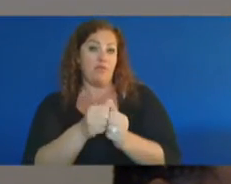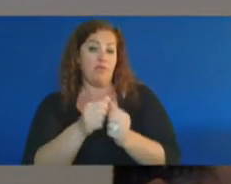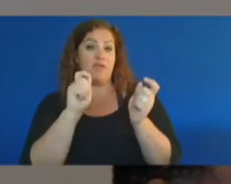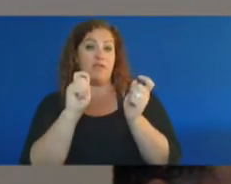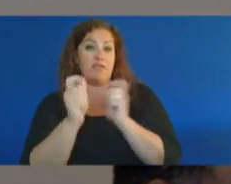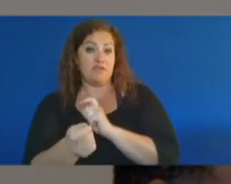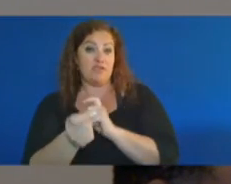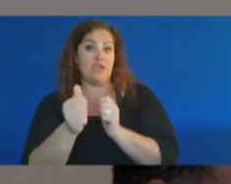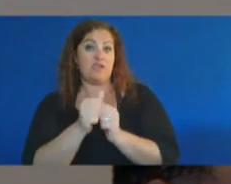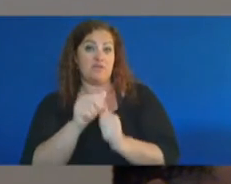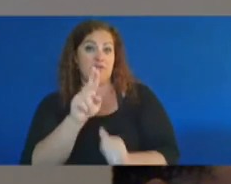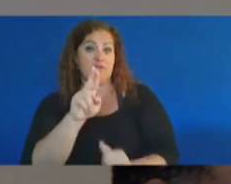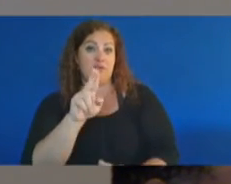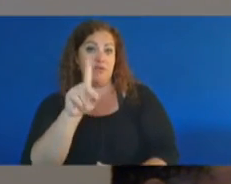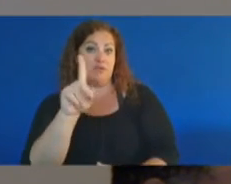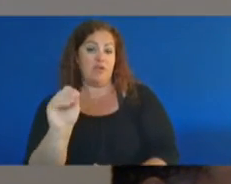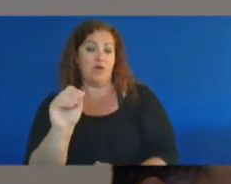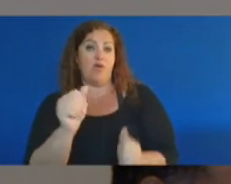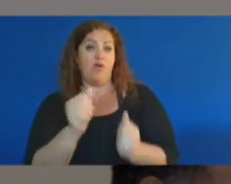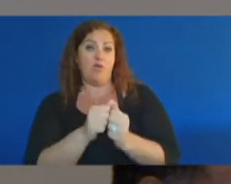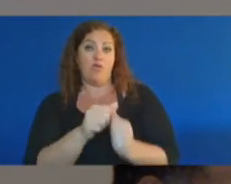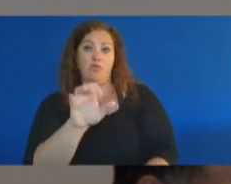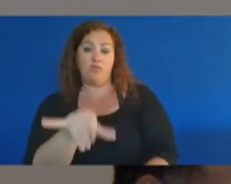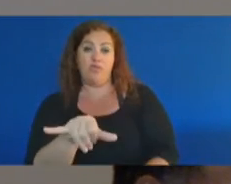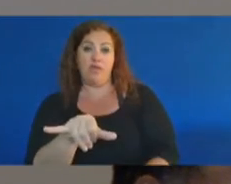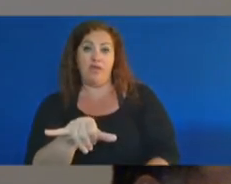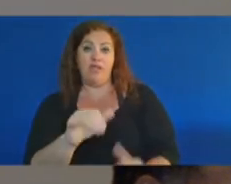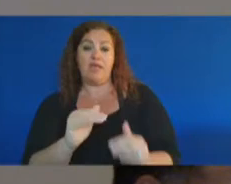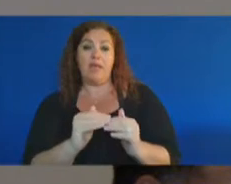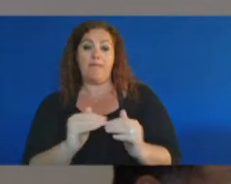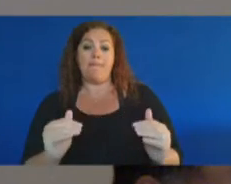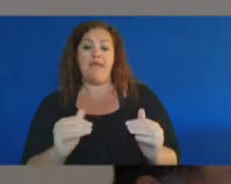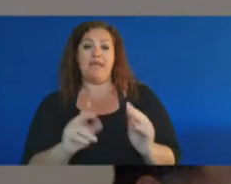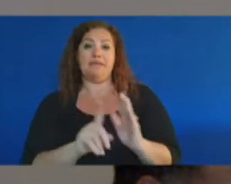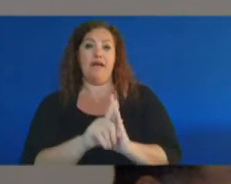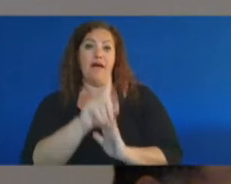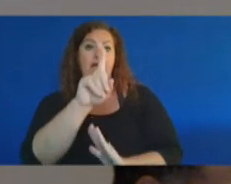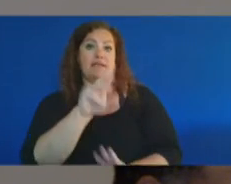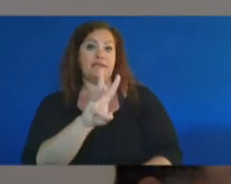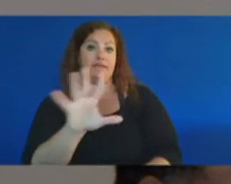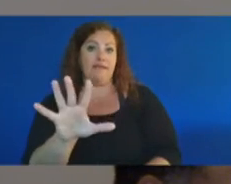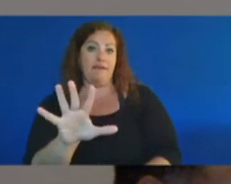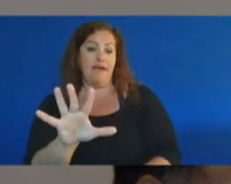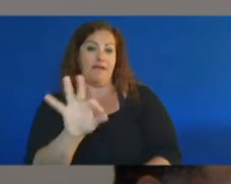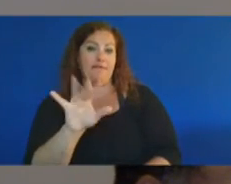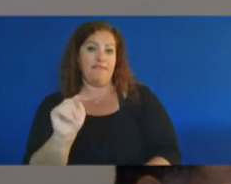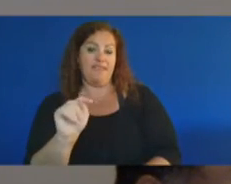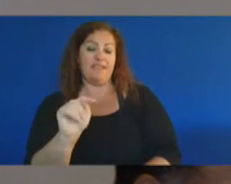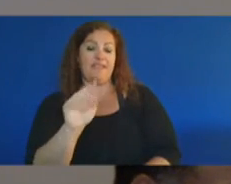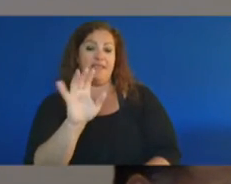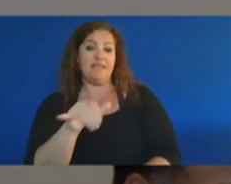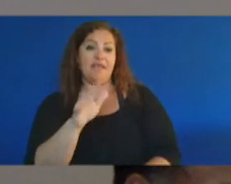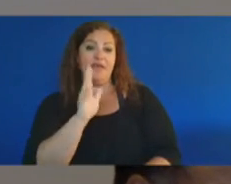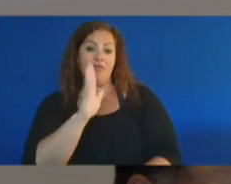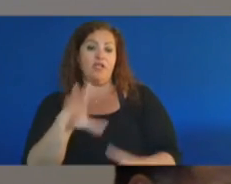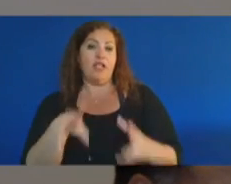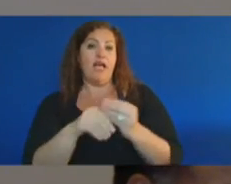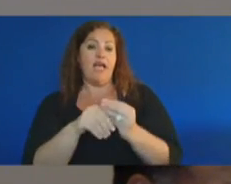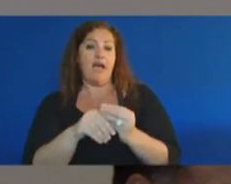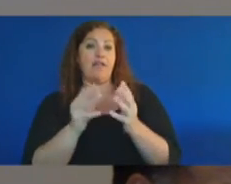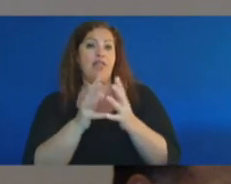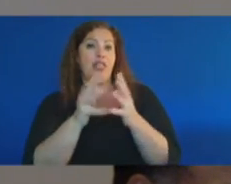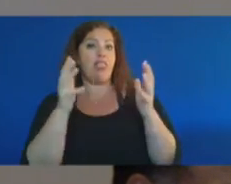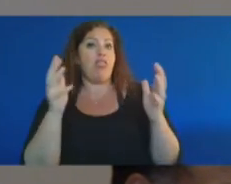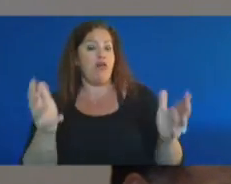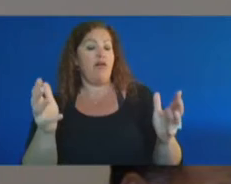Udo um with that base height of 65 um feet it's going to add a tremendous amount